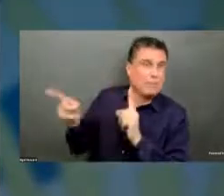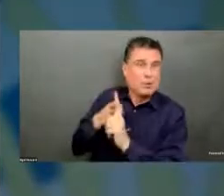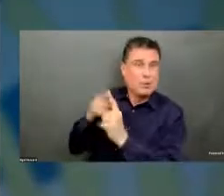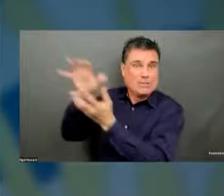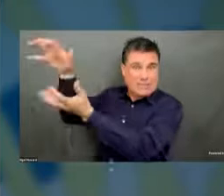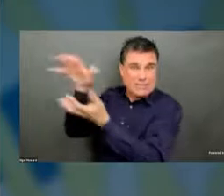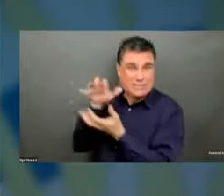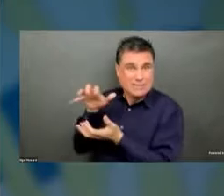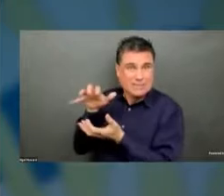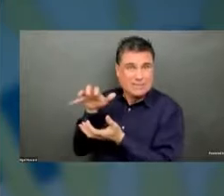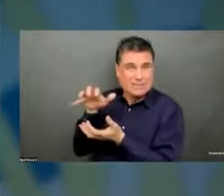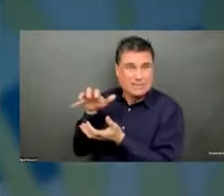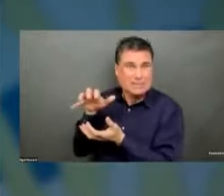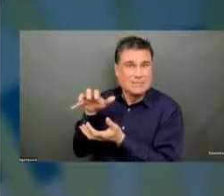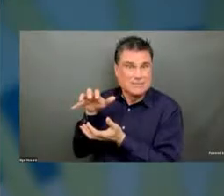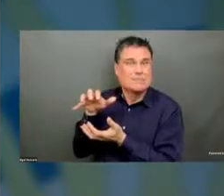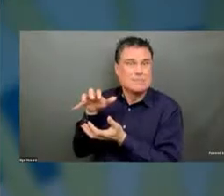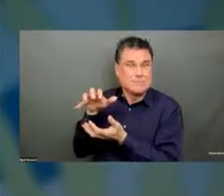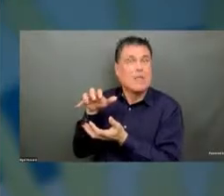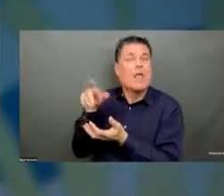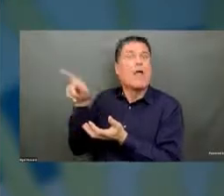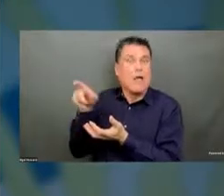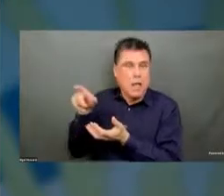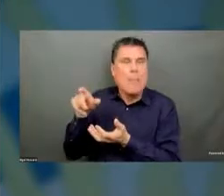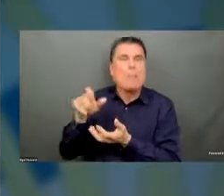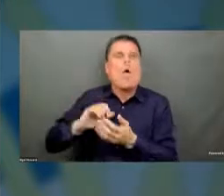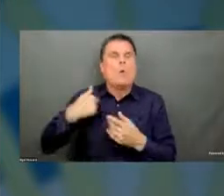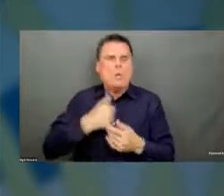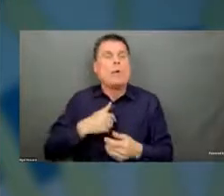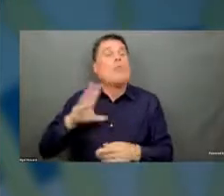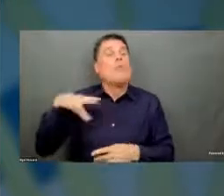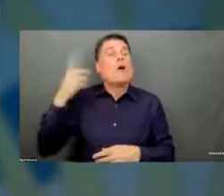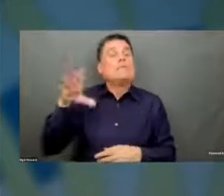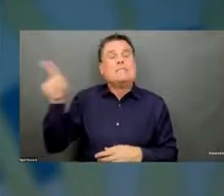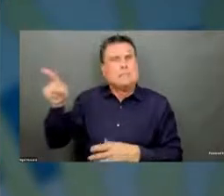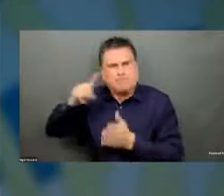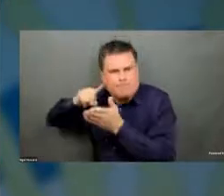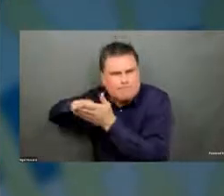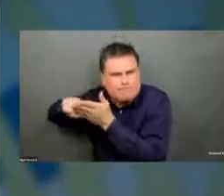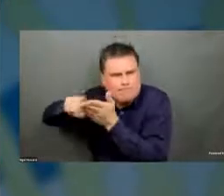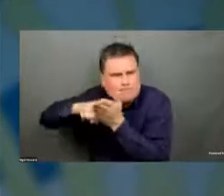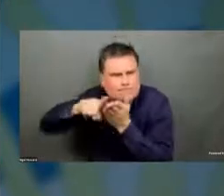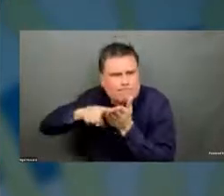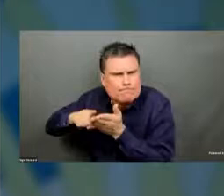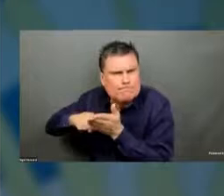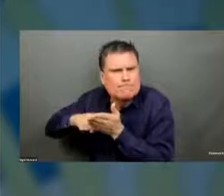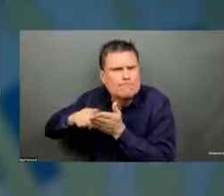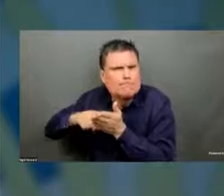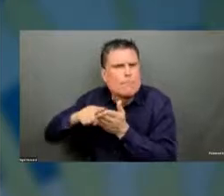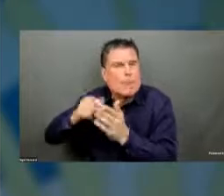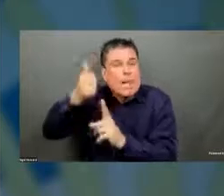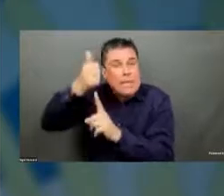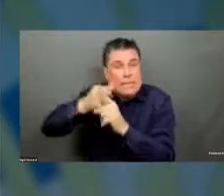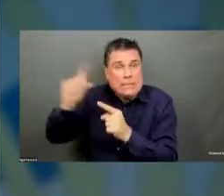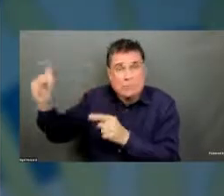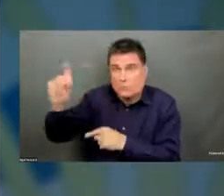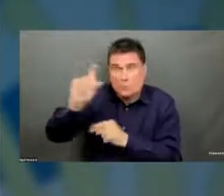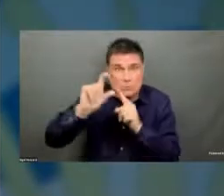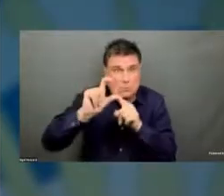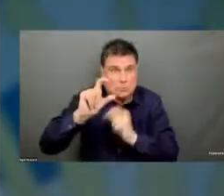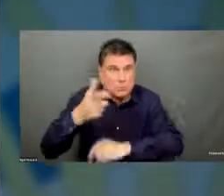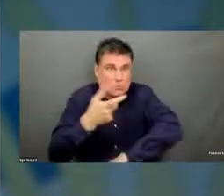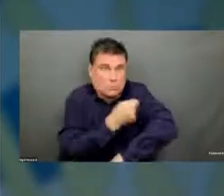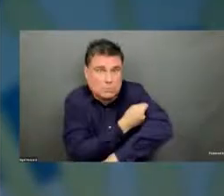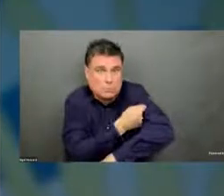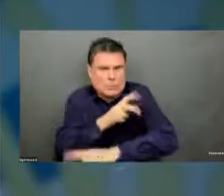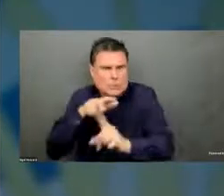to be important for us to monitor every single dose and make sure for safety reasons, but also so we can monitor the